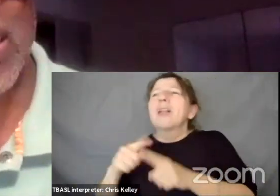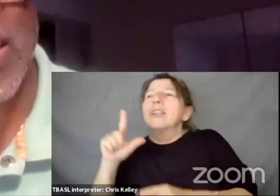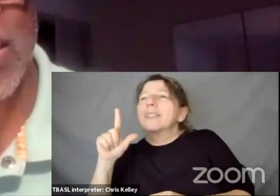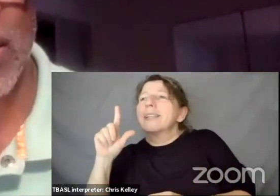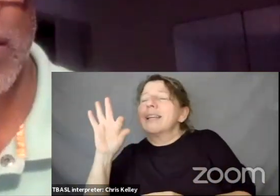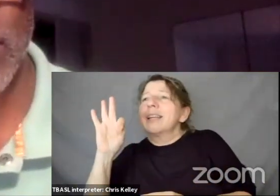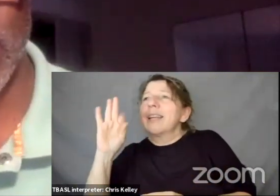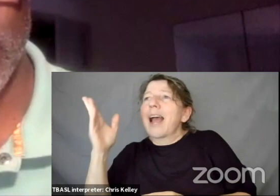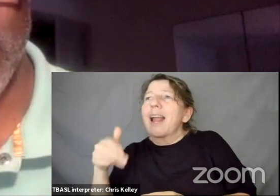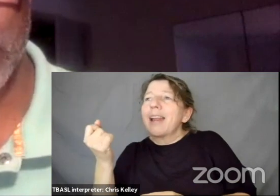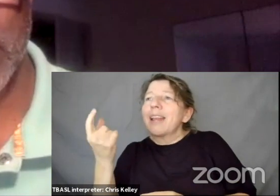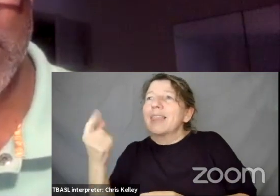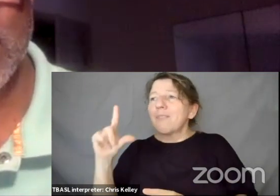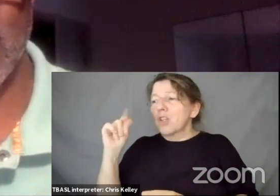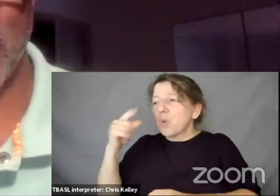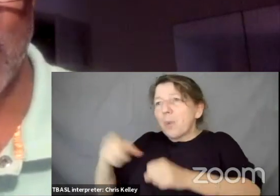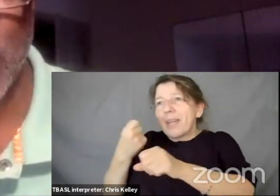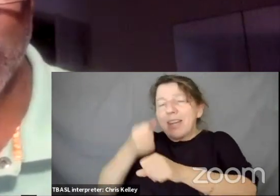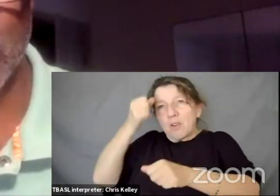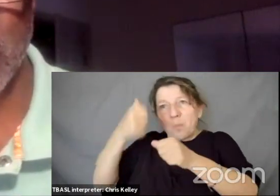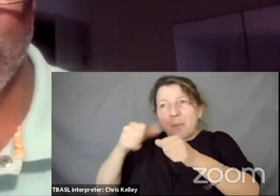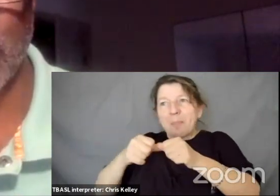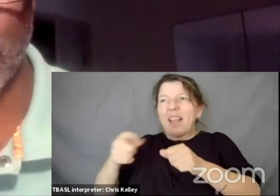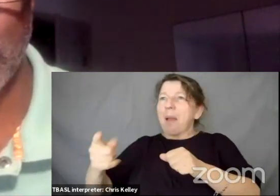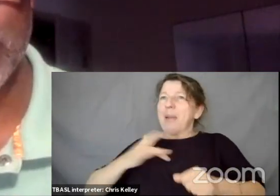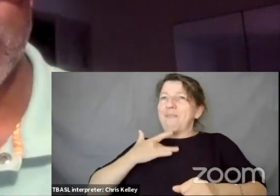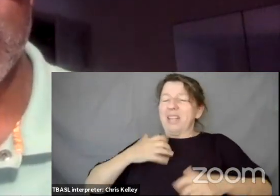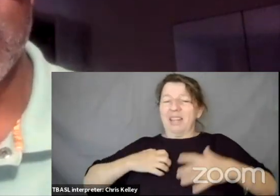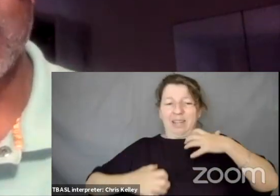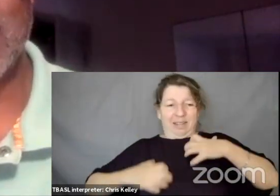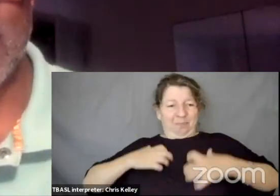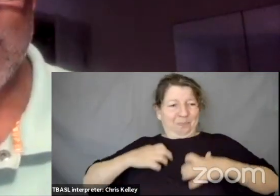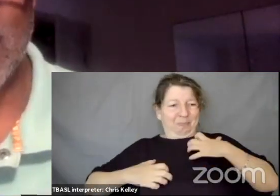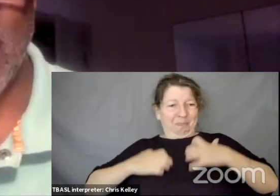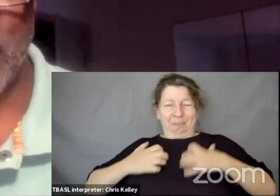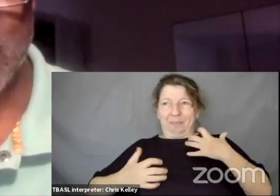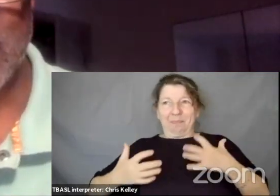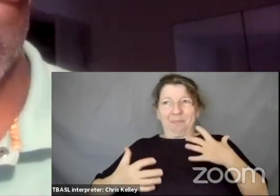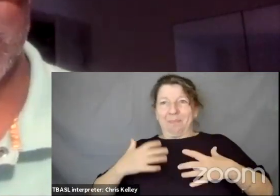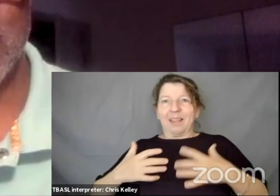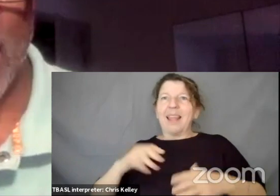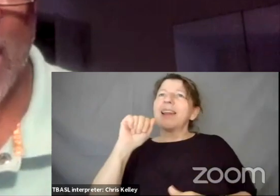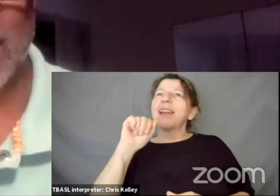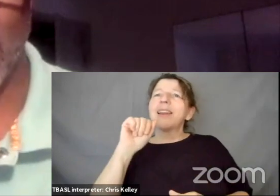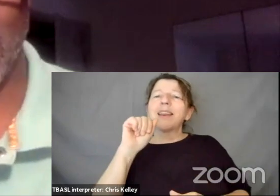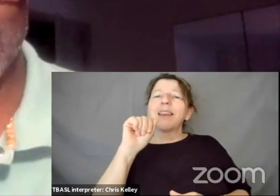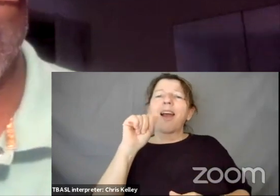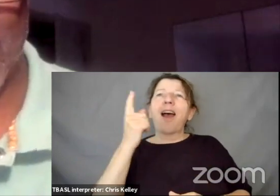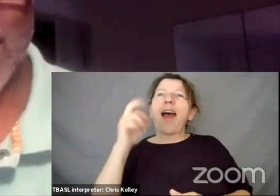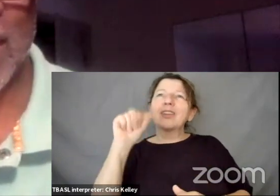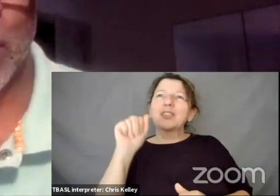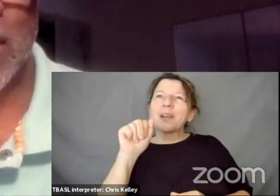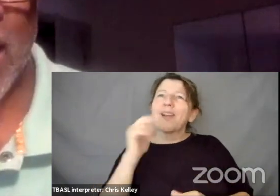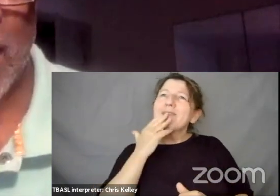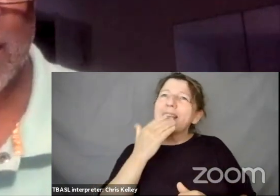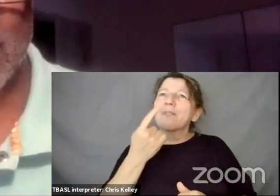I'm uneasy, you know, I am uneasy. And I thank you so much, Andrea, for stating the obvious that it was not a